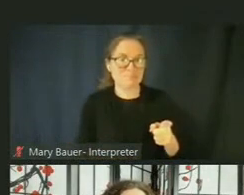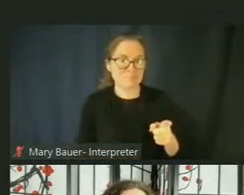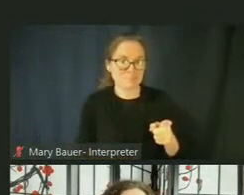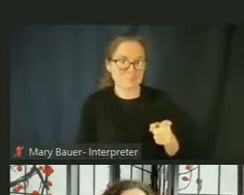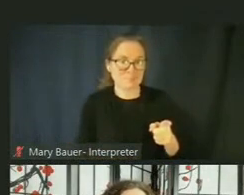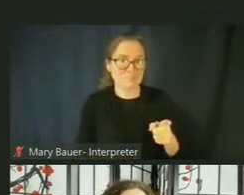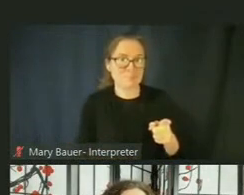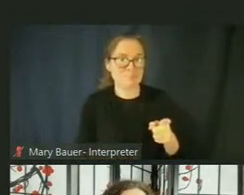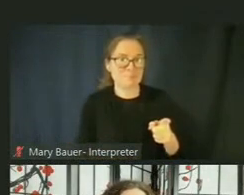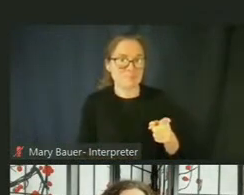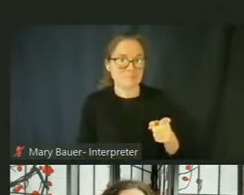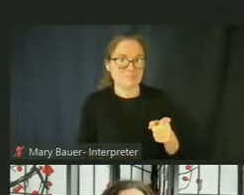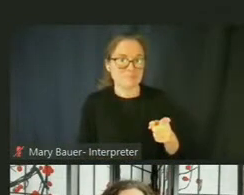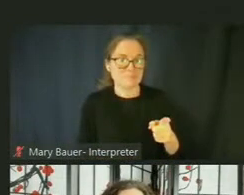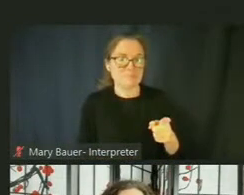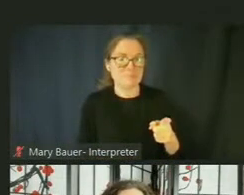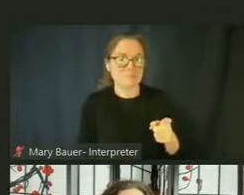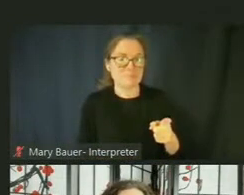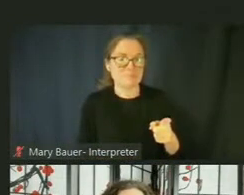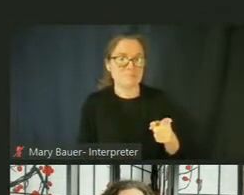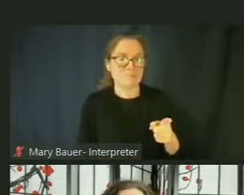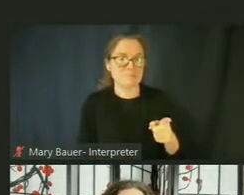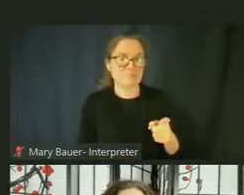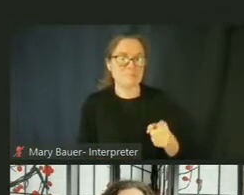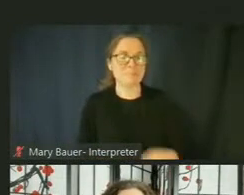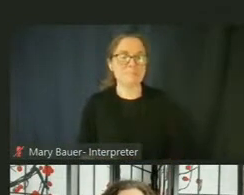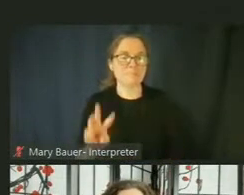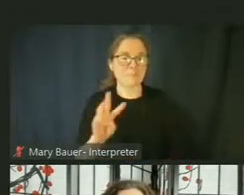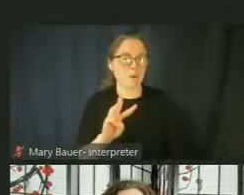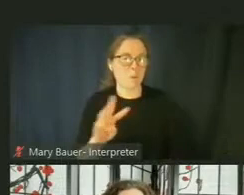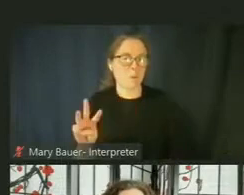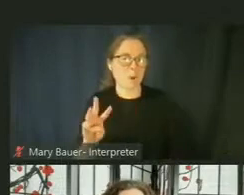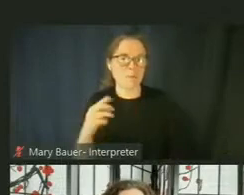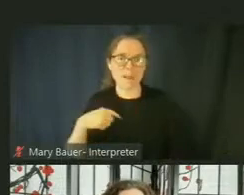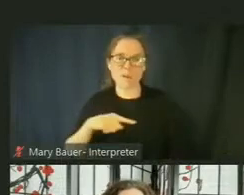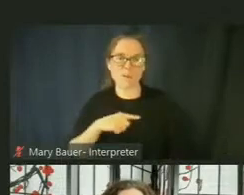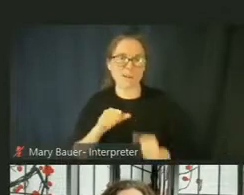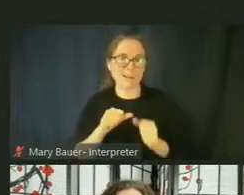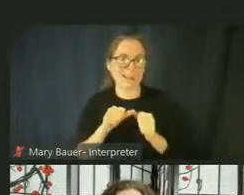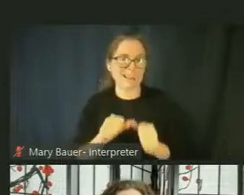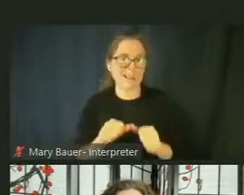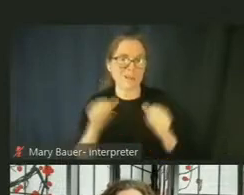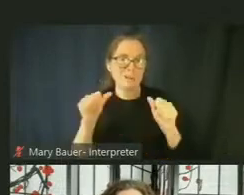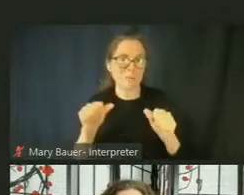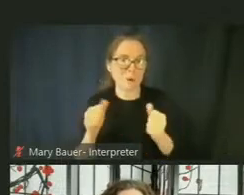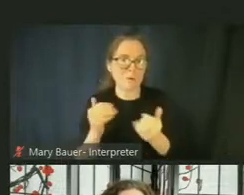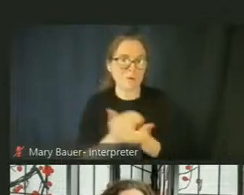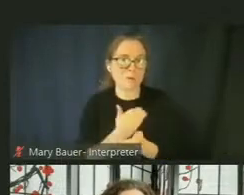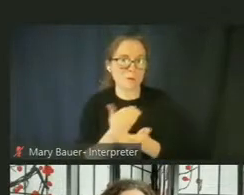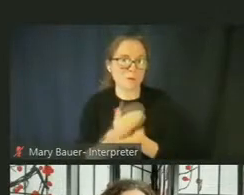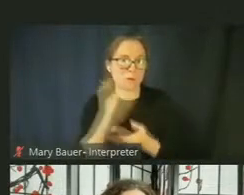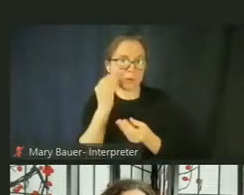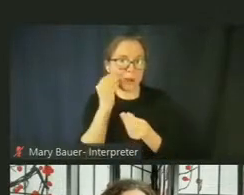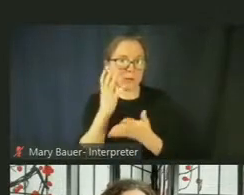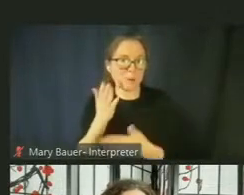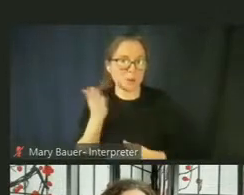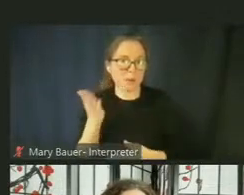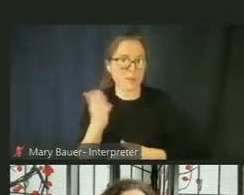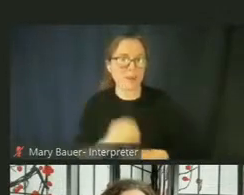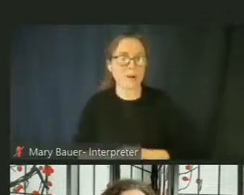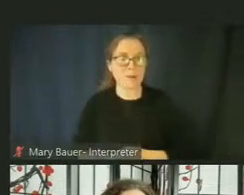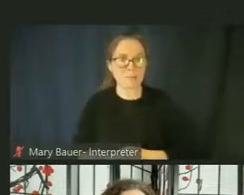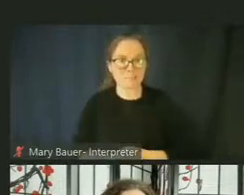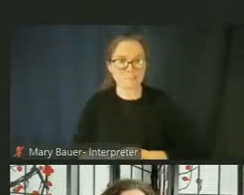And our website will continue to update it. You can see that there's lots of information here. We will make sure that